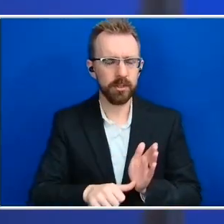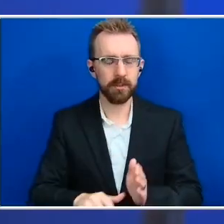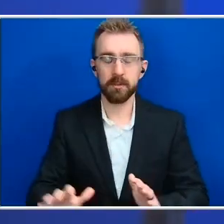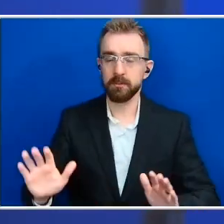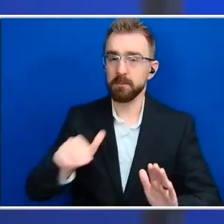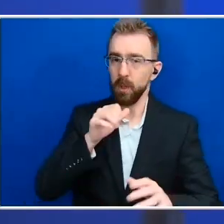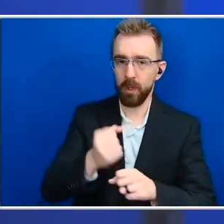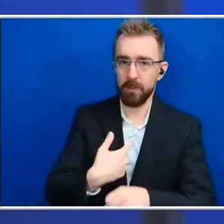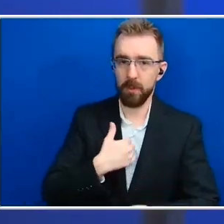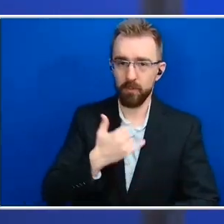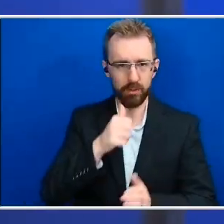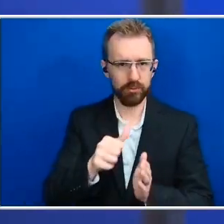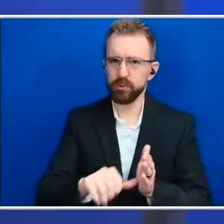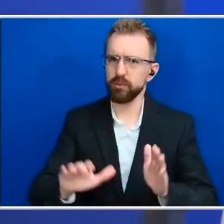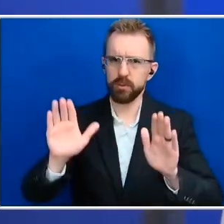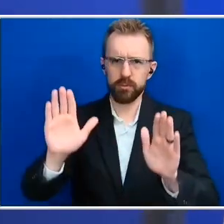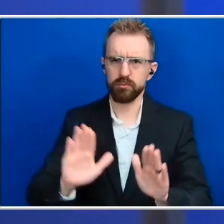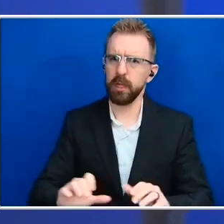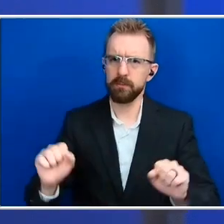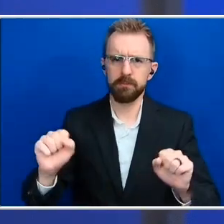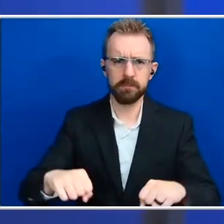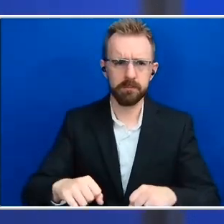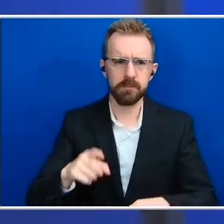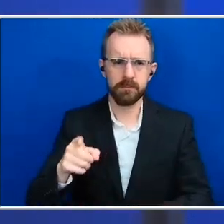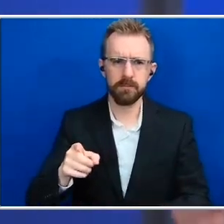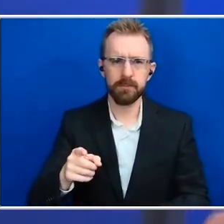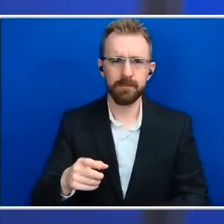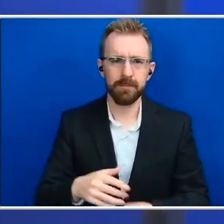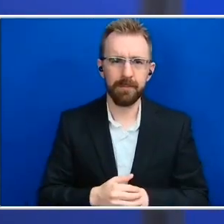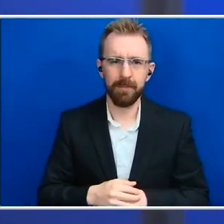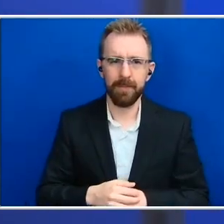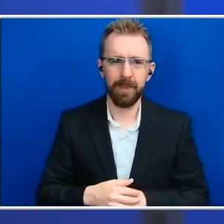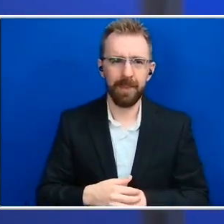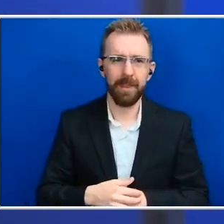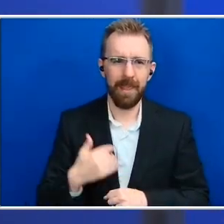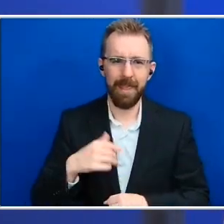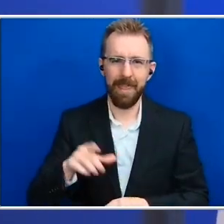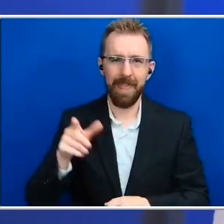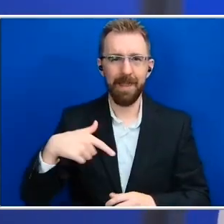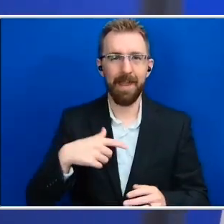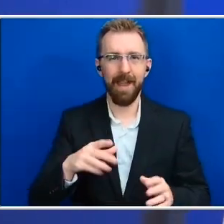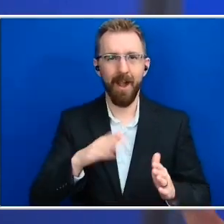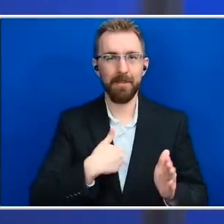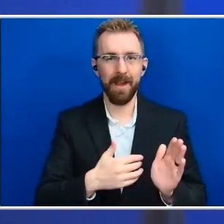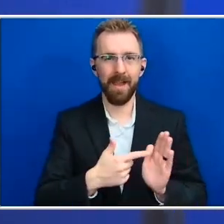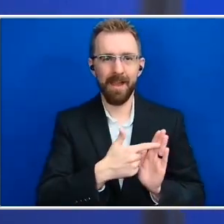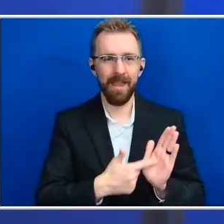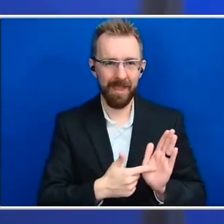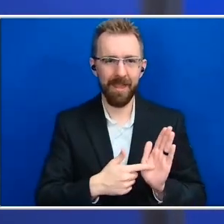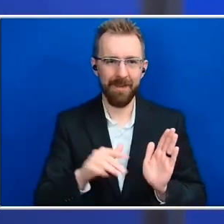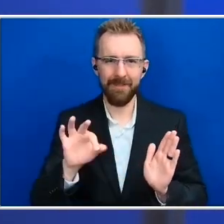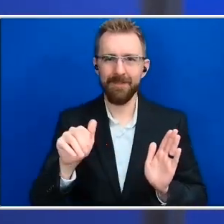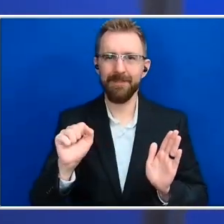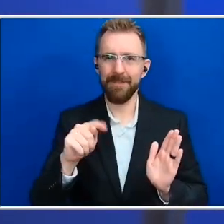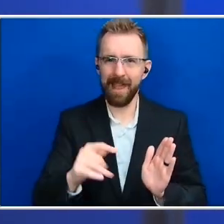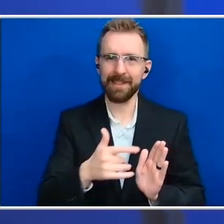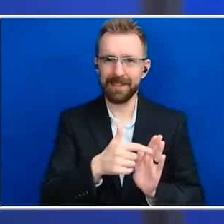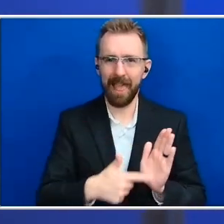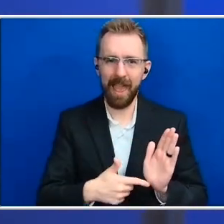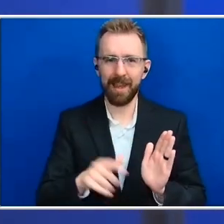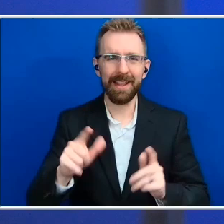great, and they're on my fast dial of my cell phone. You never want to be on my fast dial. It's a teamwork.